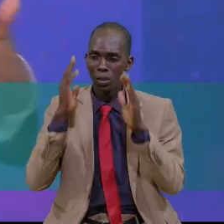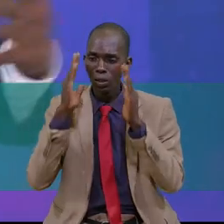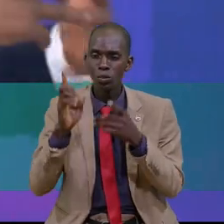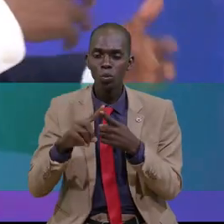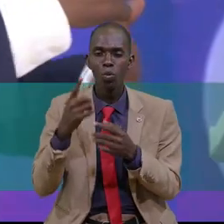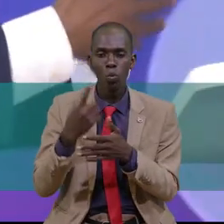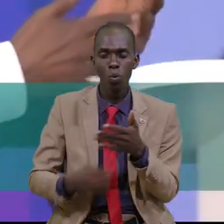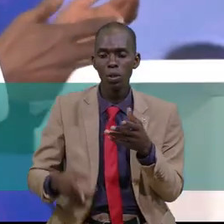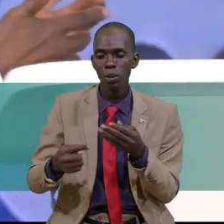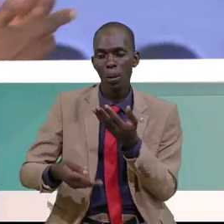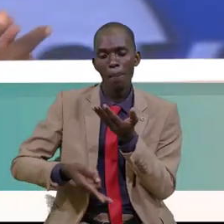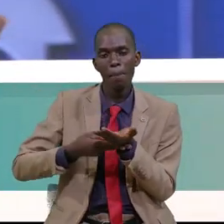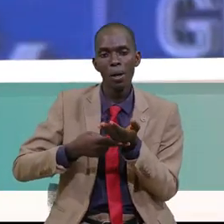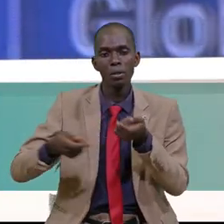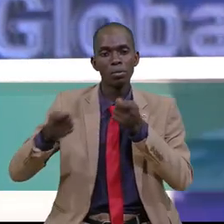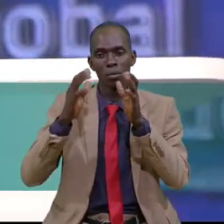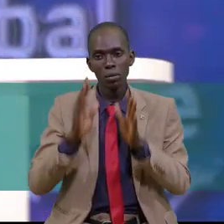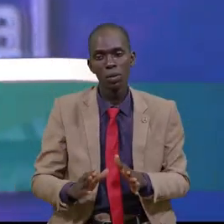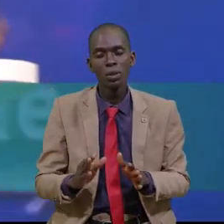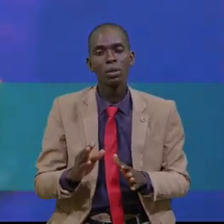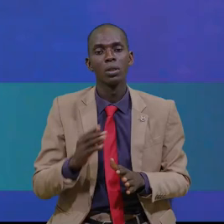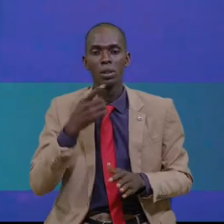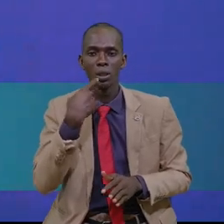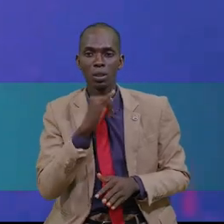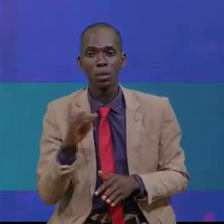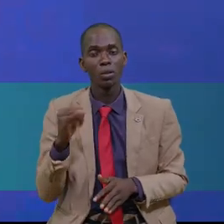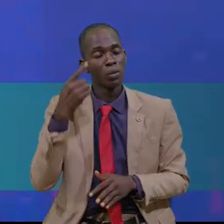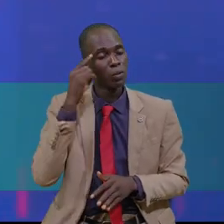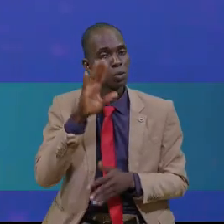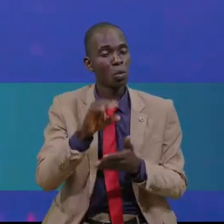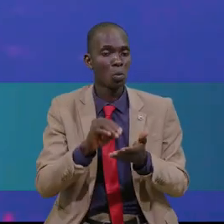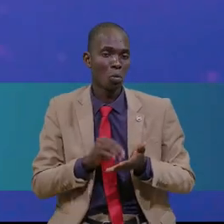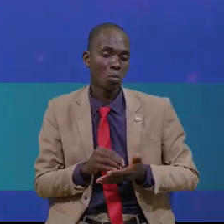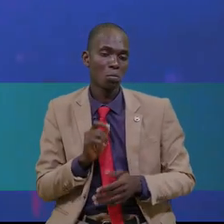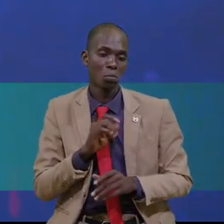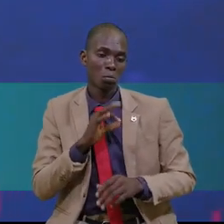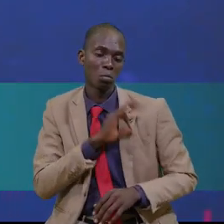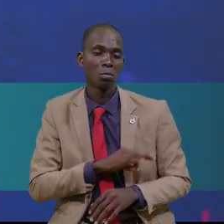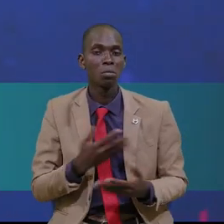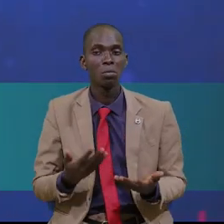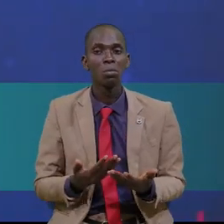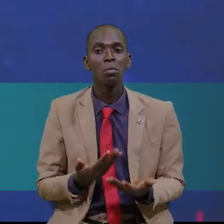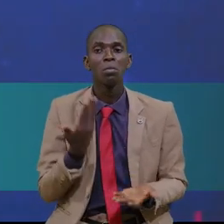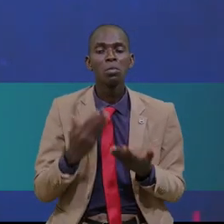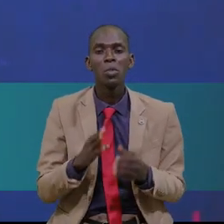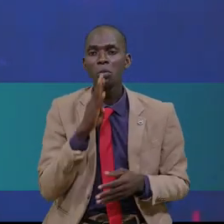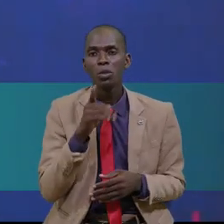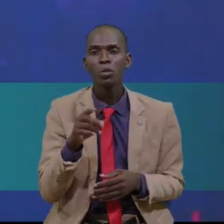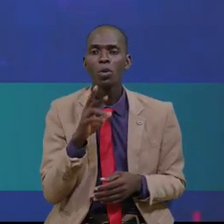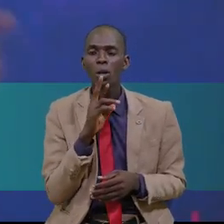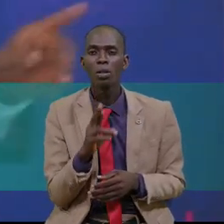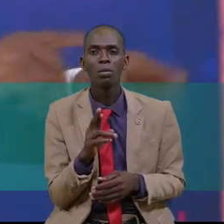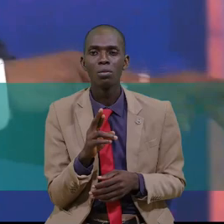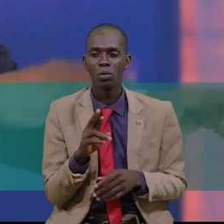saying on your interest going up. Or you may be, you are going in the red and everything is going to